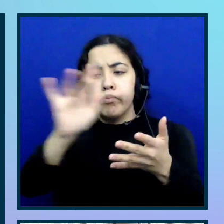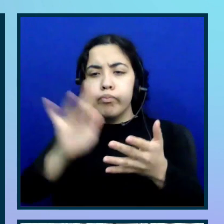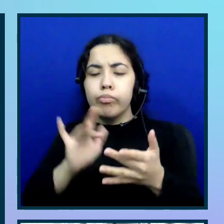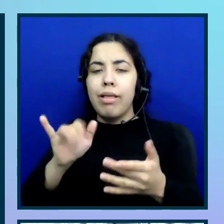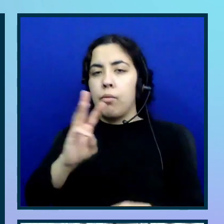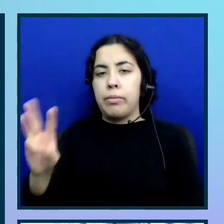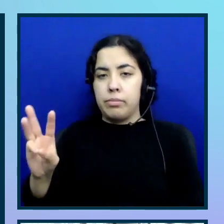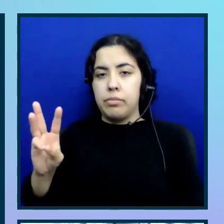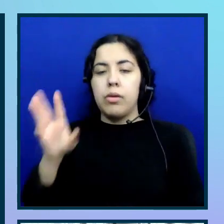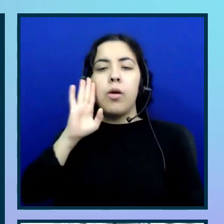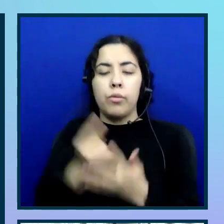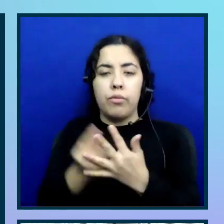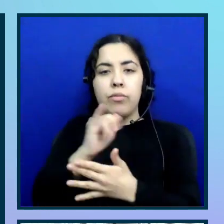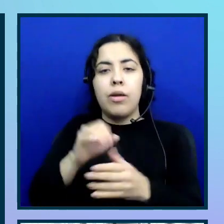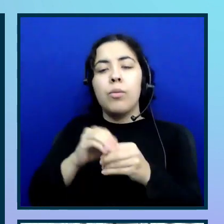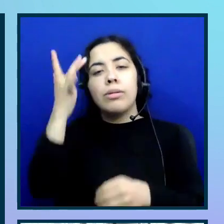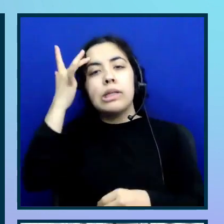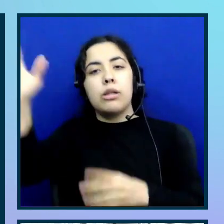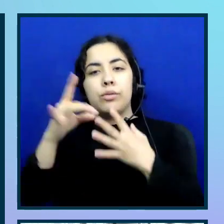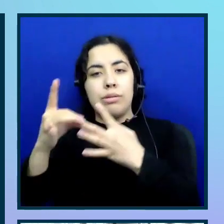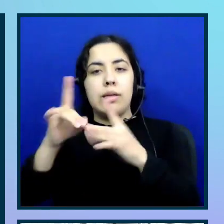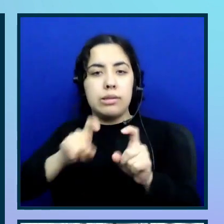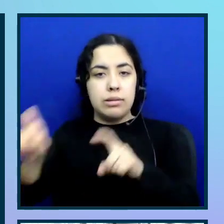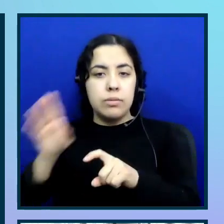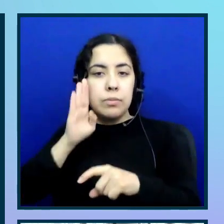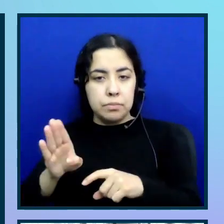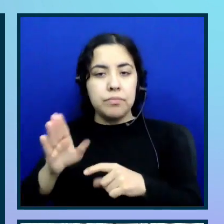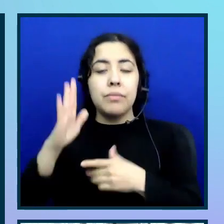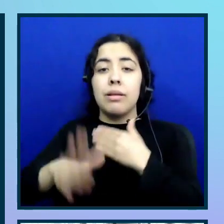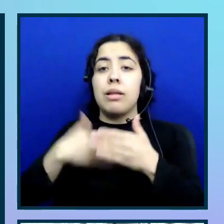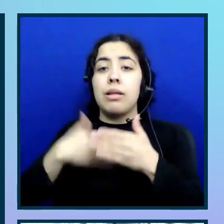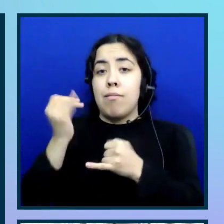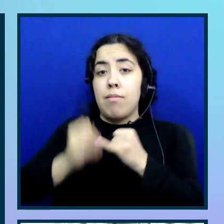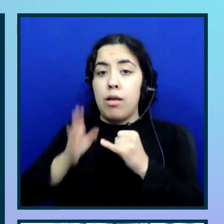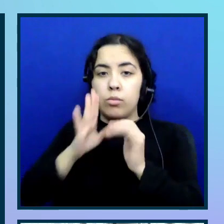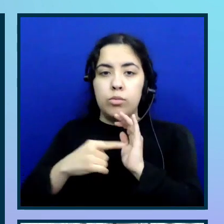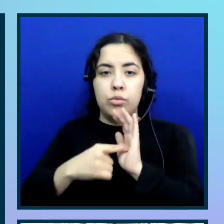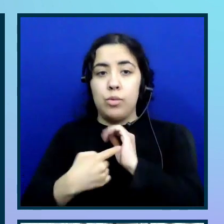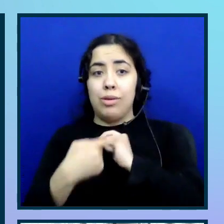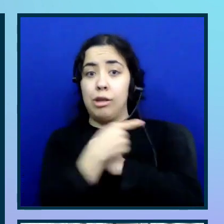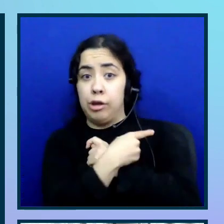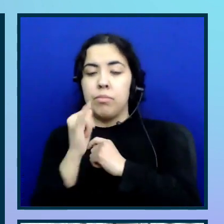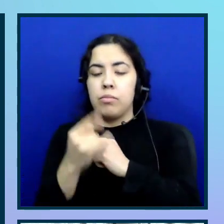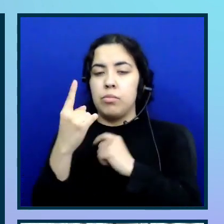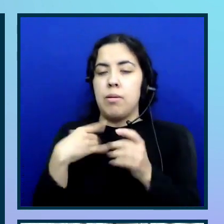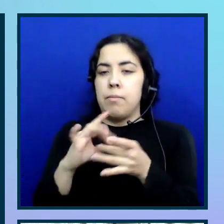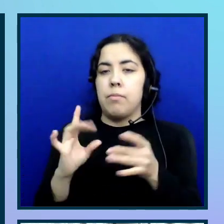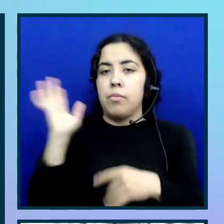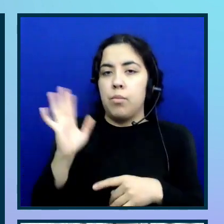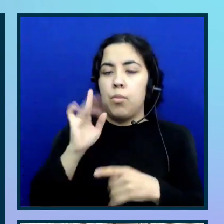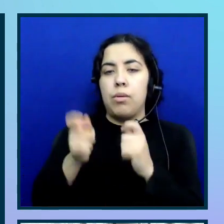with intelligent guided tests. So the last thing to show is the thing I mentioned before about being able